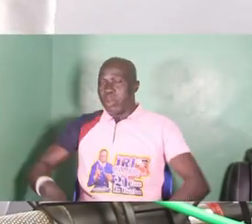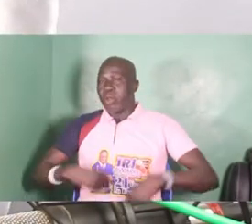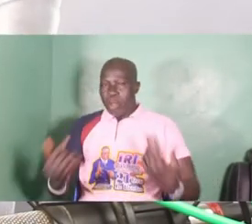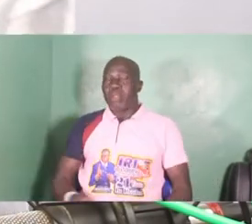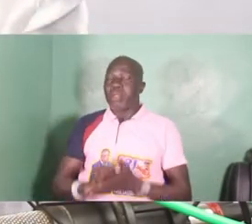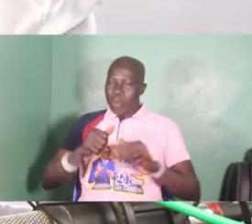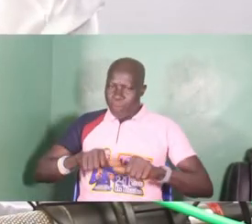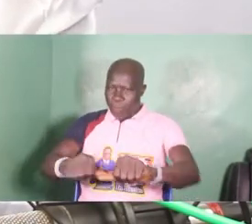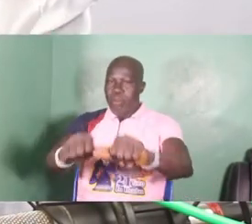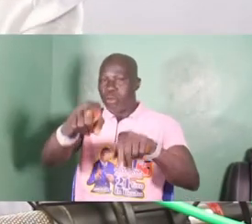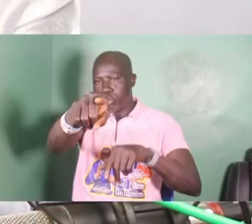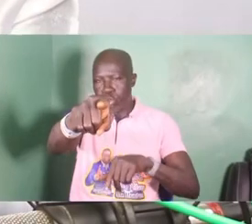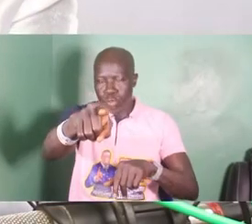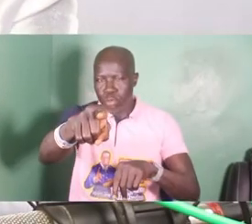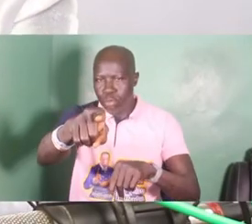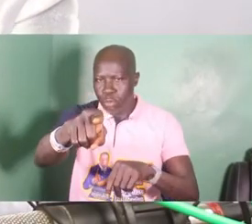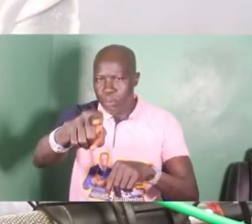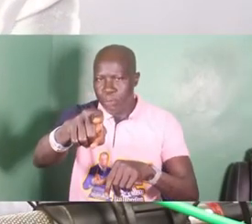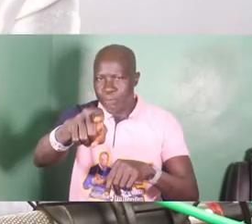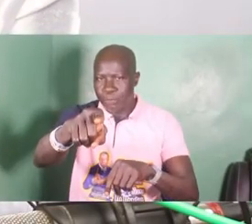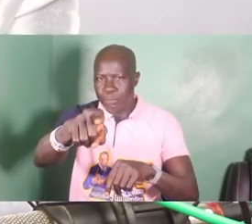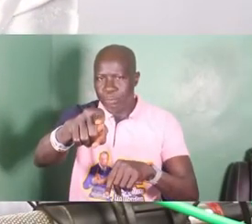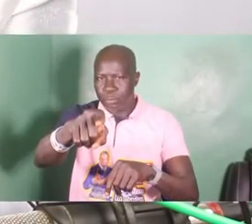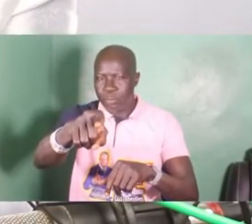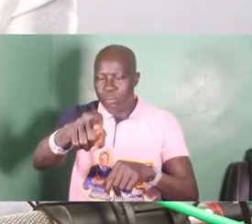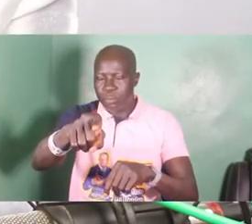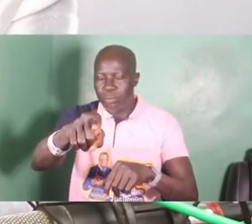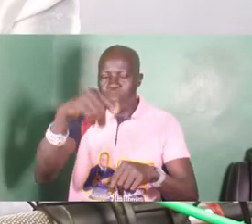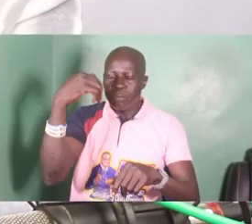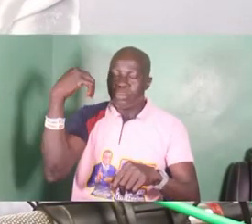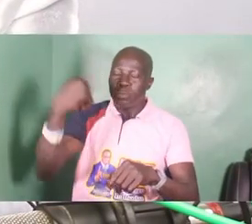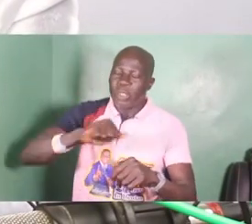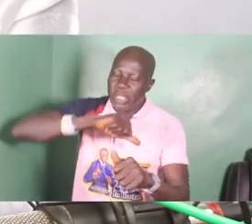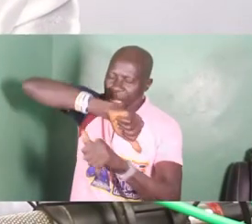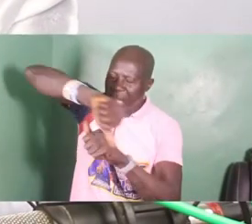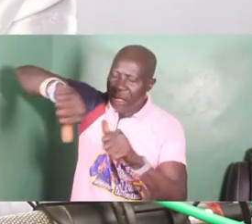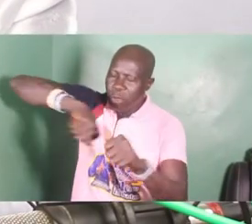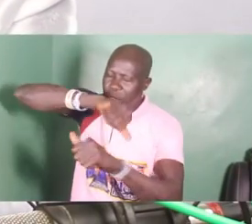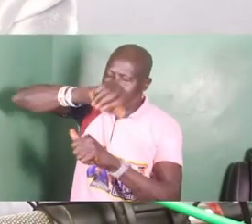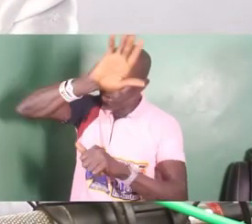going to charge you. Right? Amen. Before you. The anointing you are